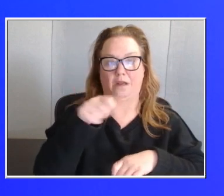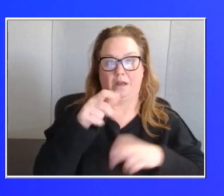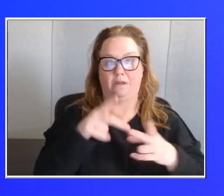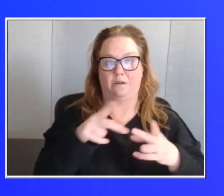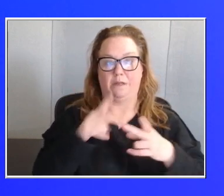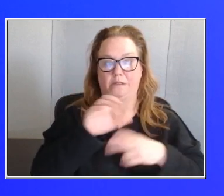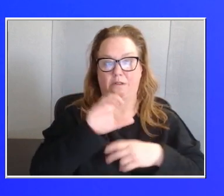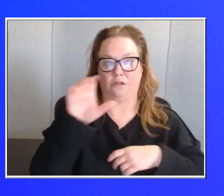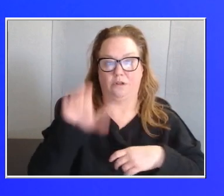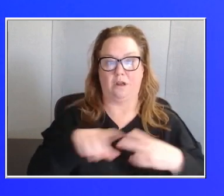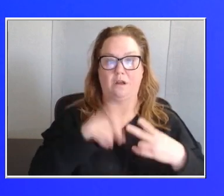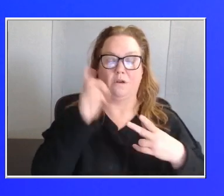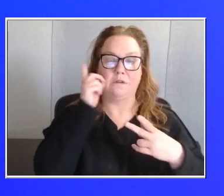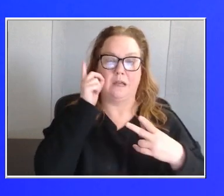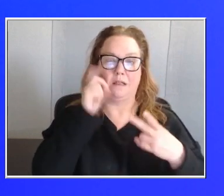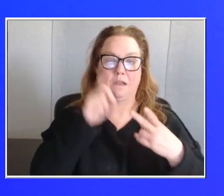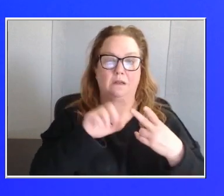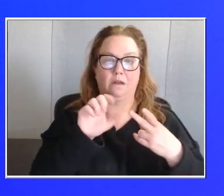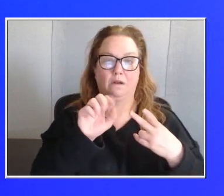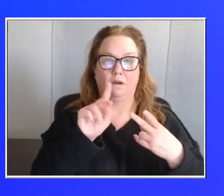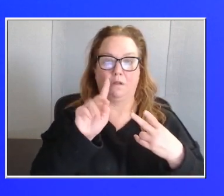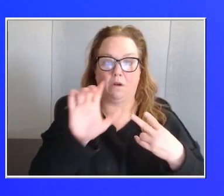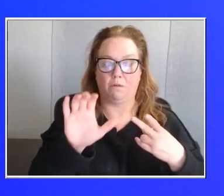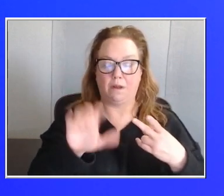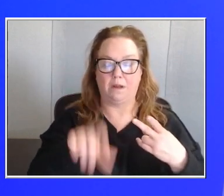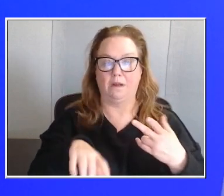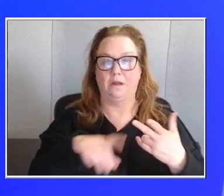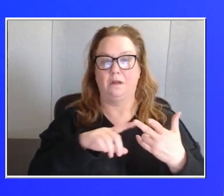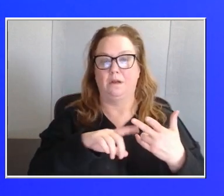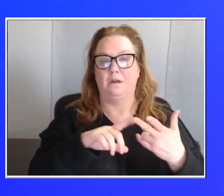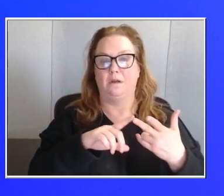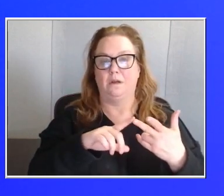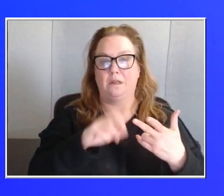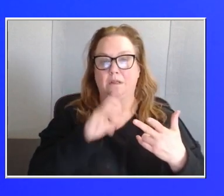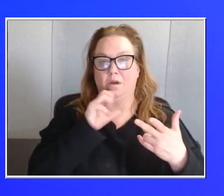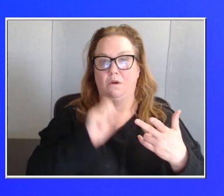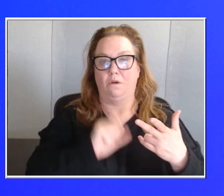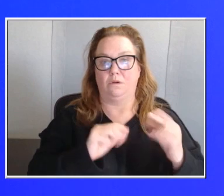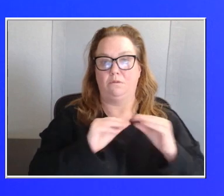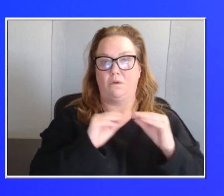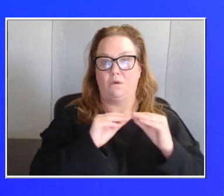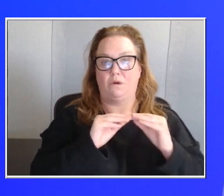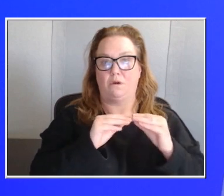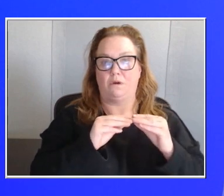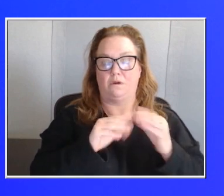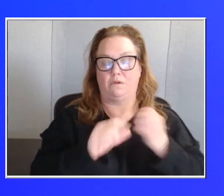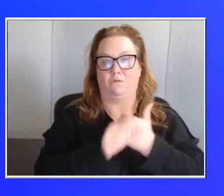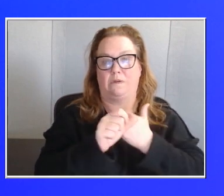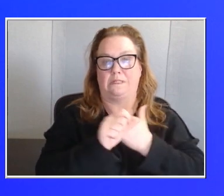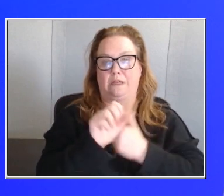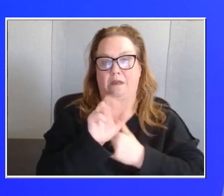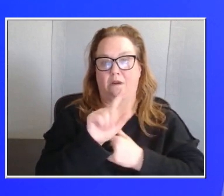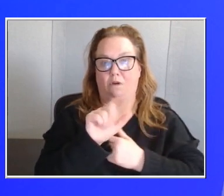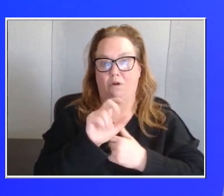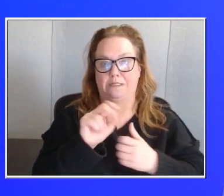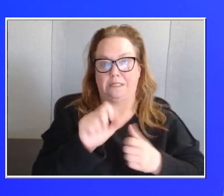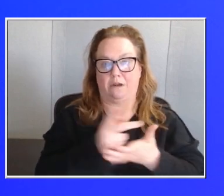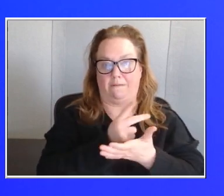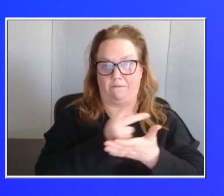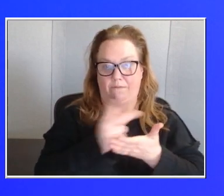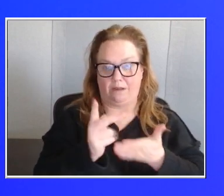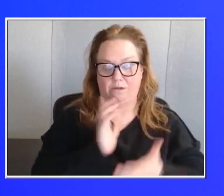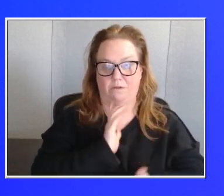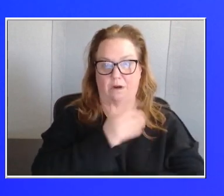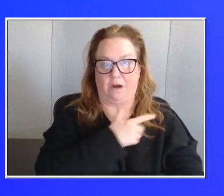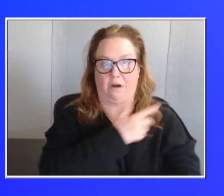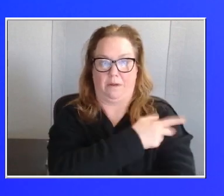Chicago, Dallas, Oklahoma. And then that leaves the older, more risky organs that could fail to our patients who are